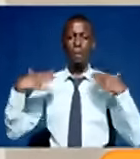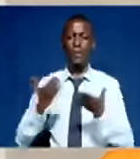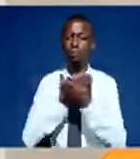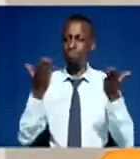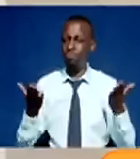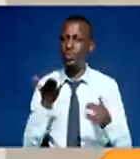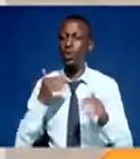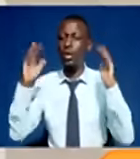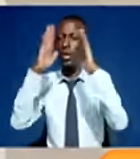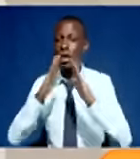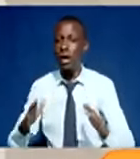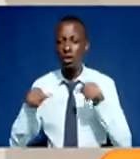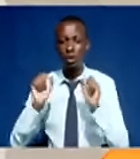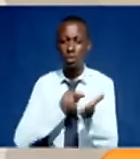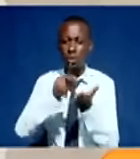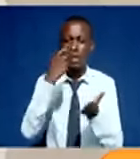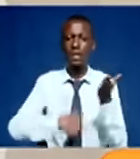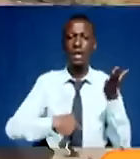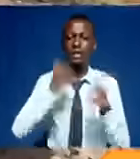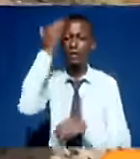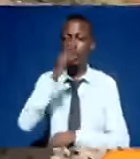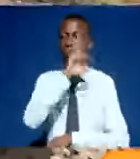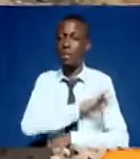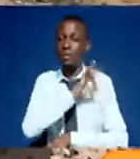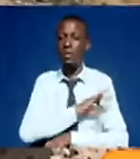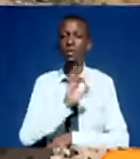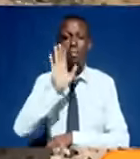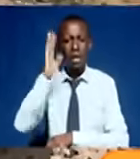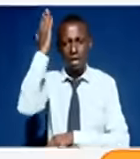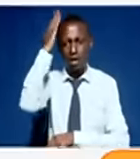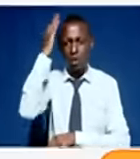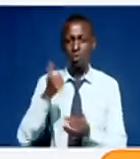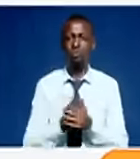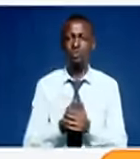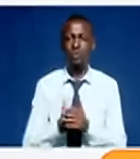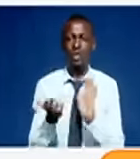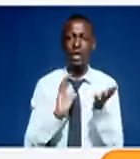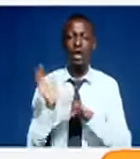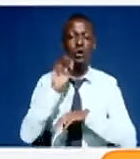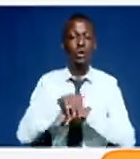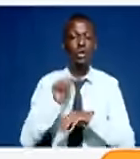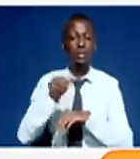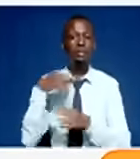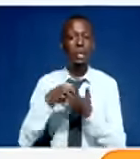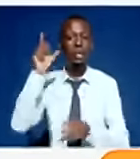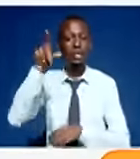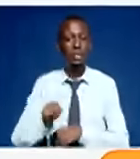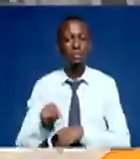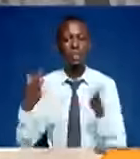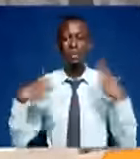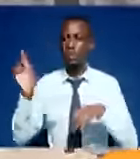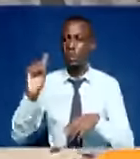wants the house, they will be able to pay that levy because they see the benefit. Concerns about housing affordability resonated among Nairobi residents,